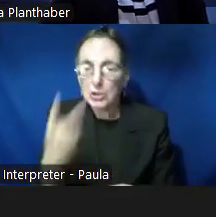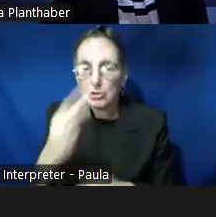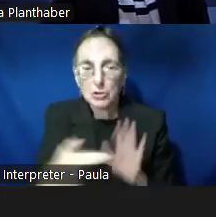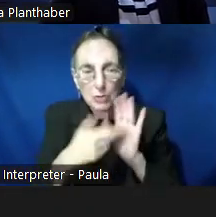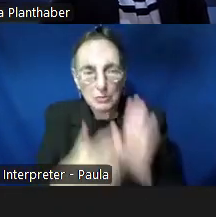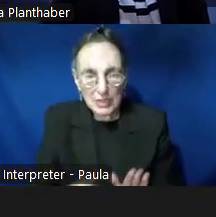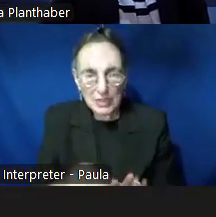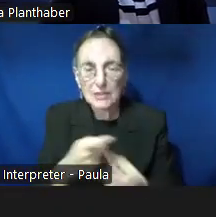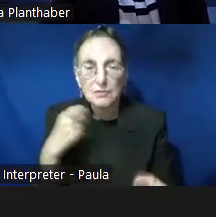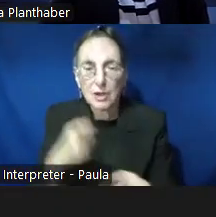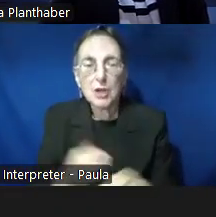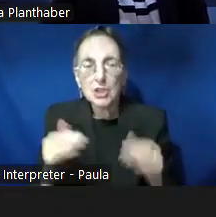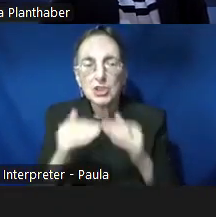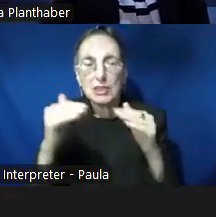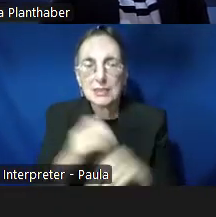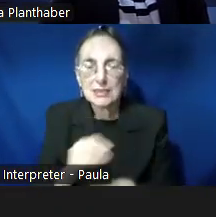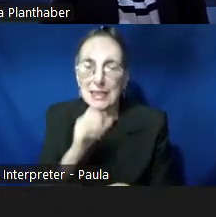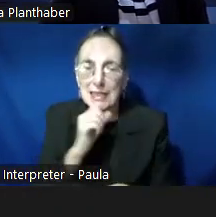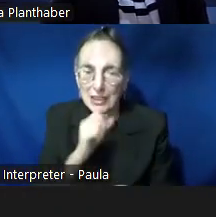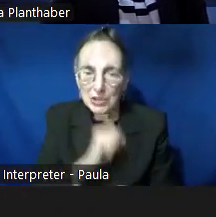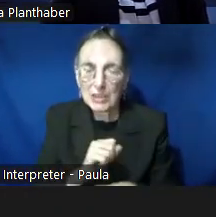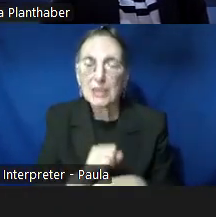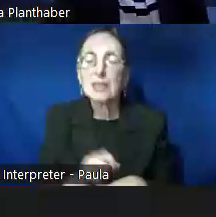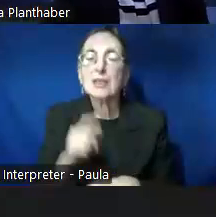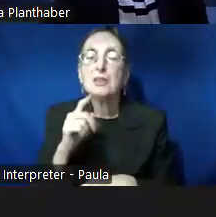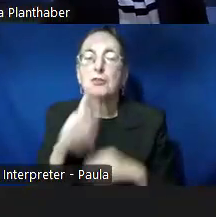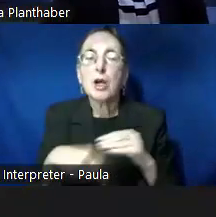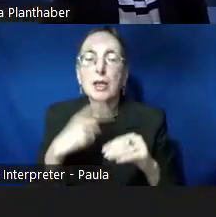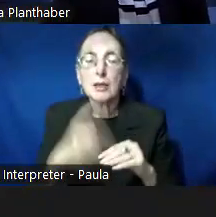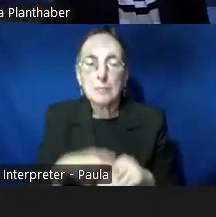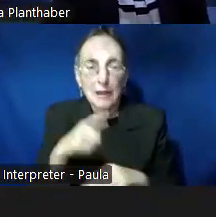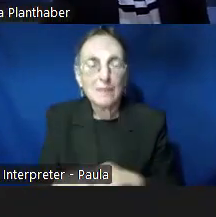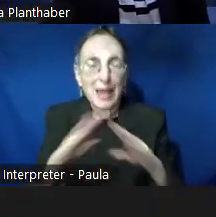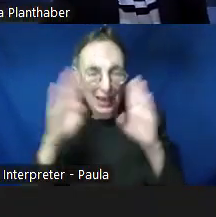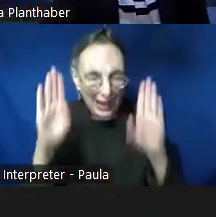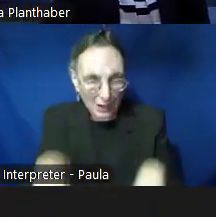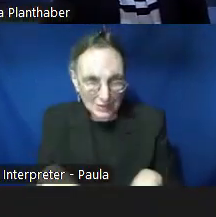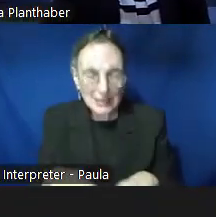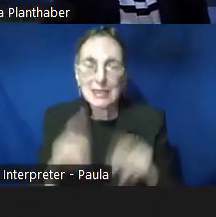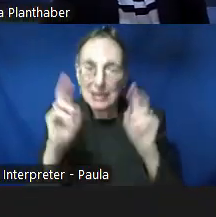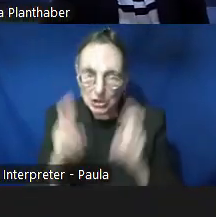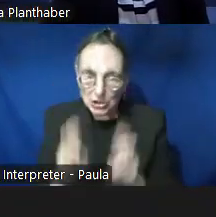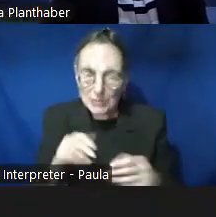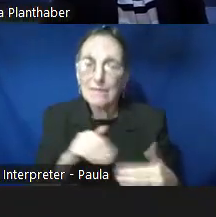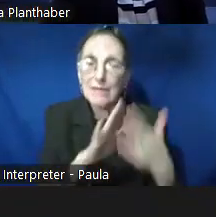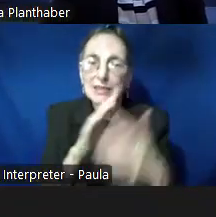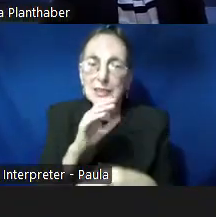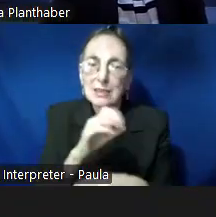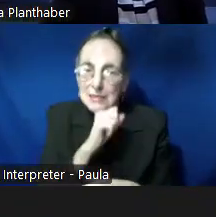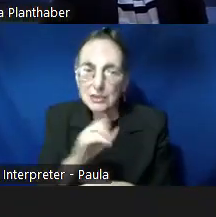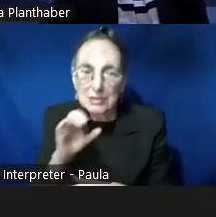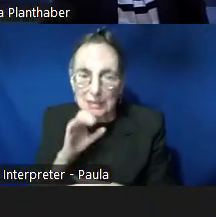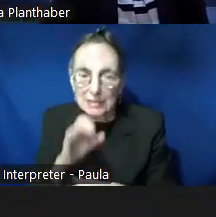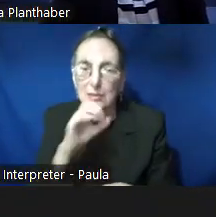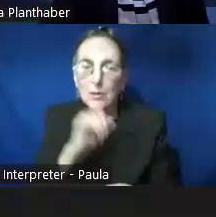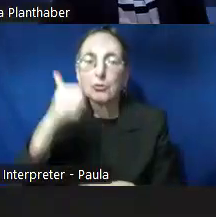and Aging to discuss the main housing issues facing older adults and why older adults are experiencing housing